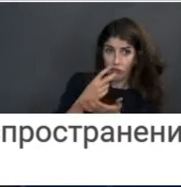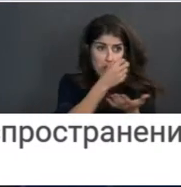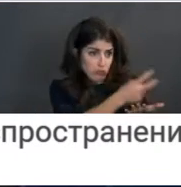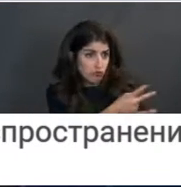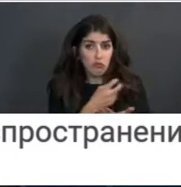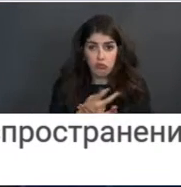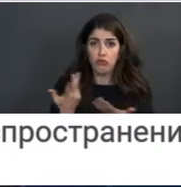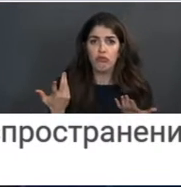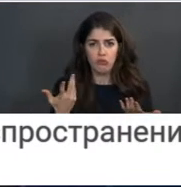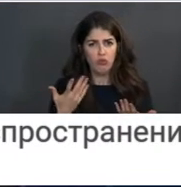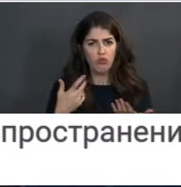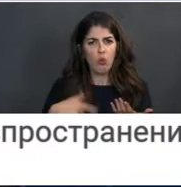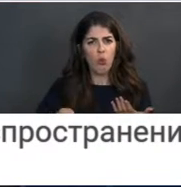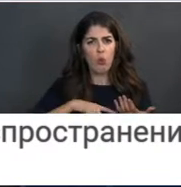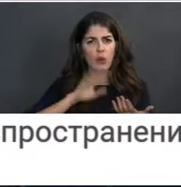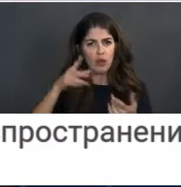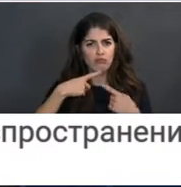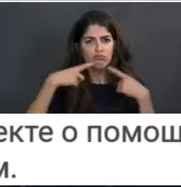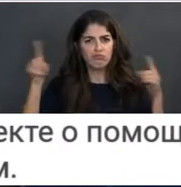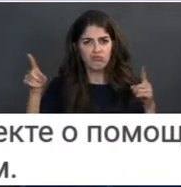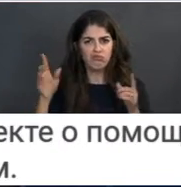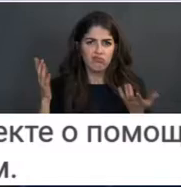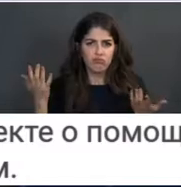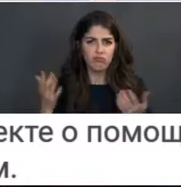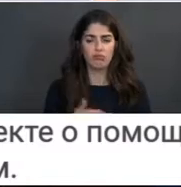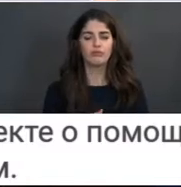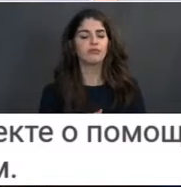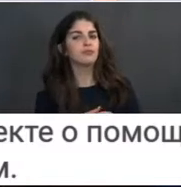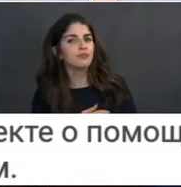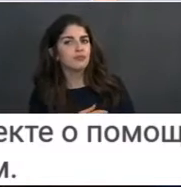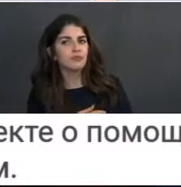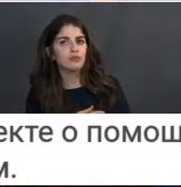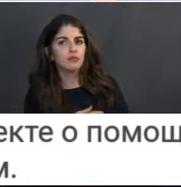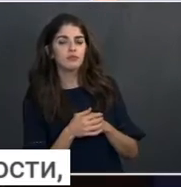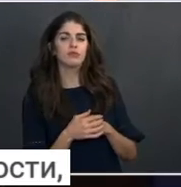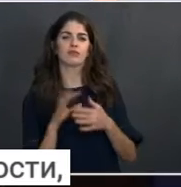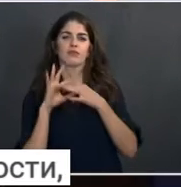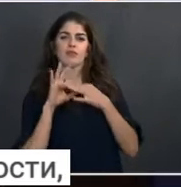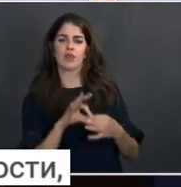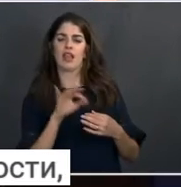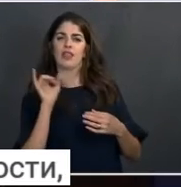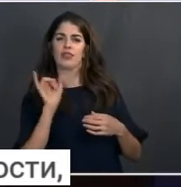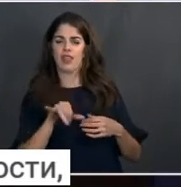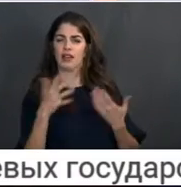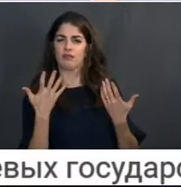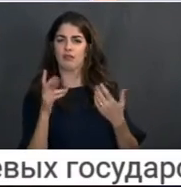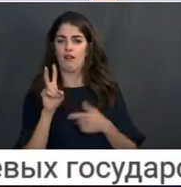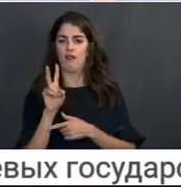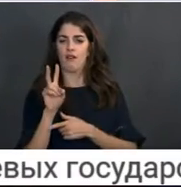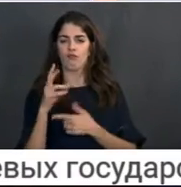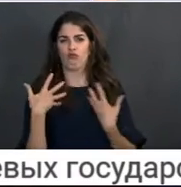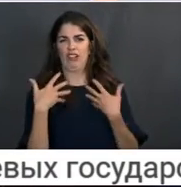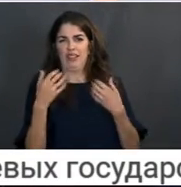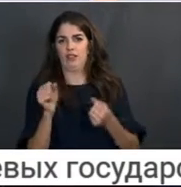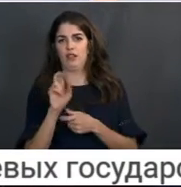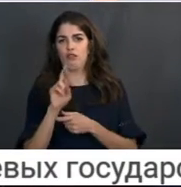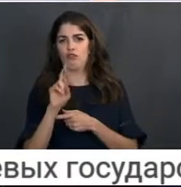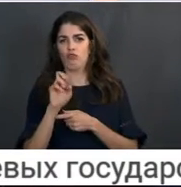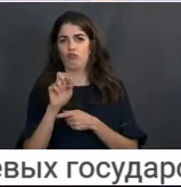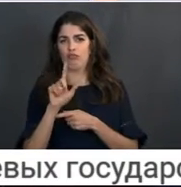our vaccine distribution plan. And secondly, on the coronavirus relief bill, in his first month in office, President Obama